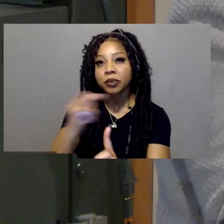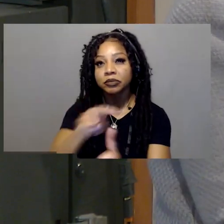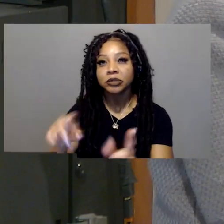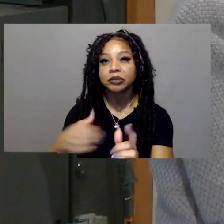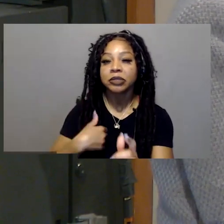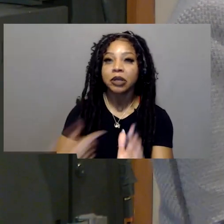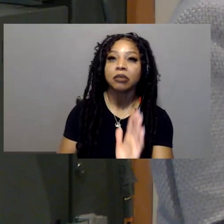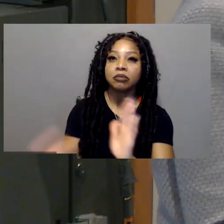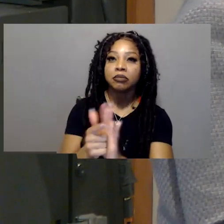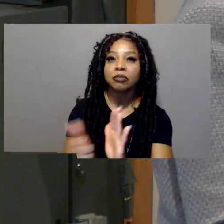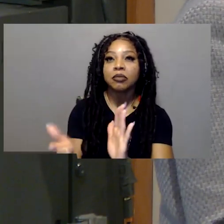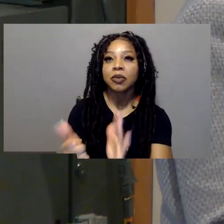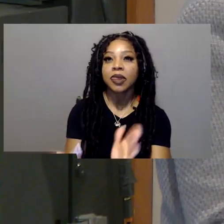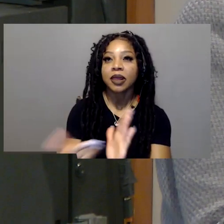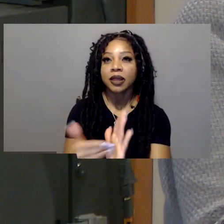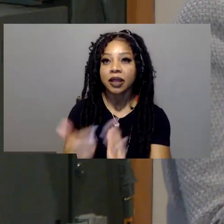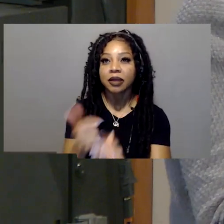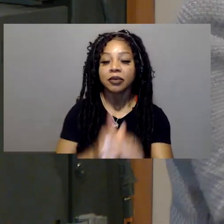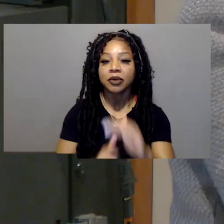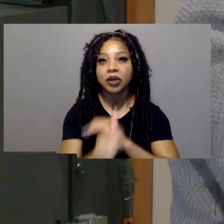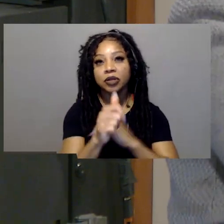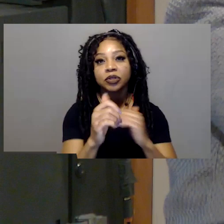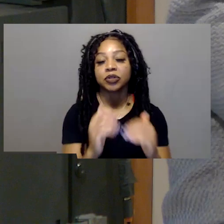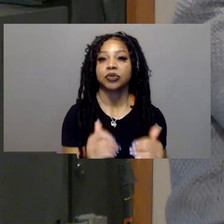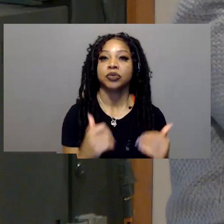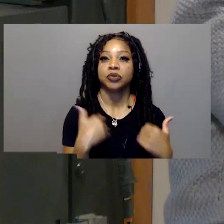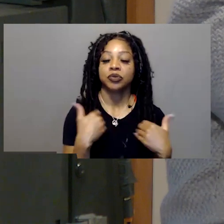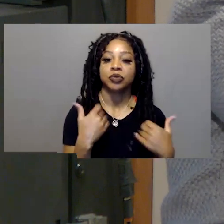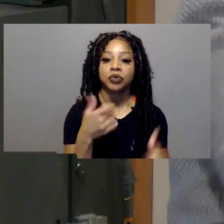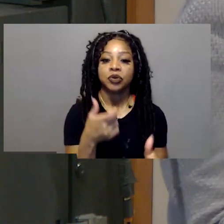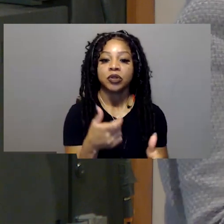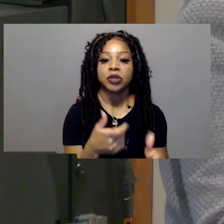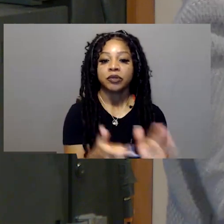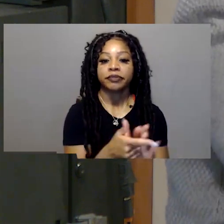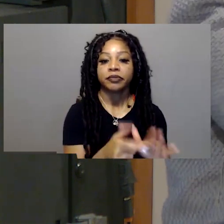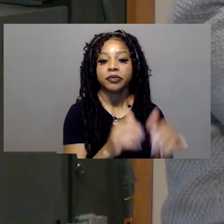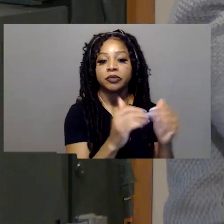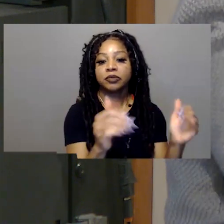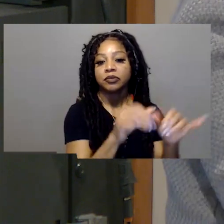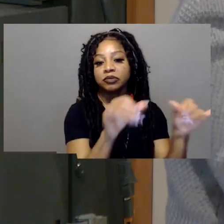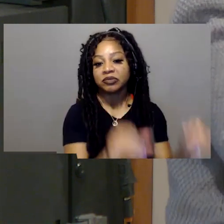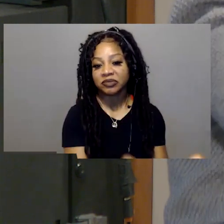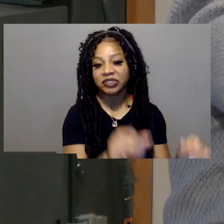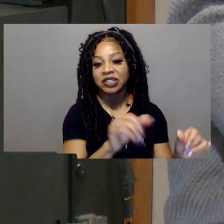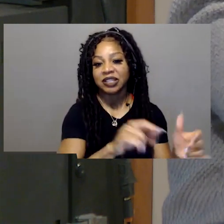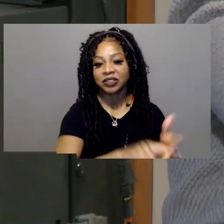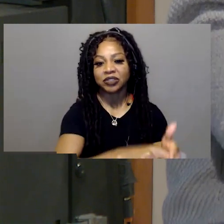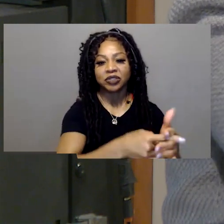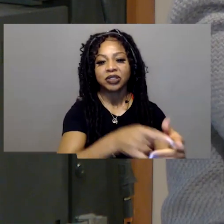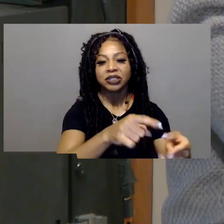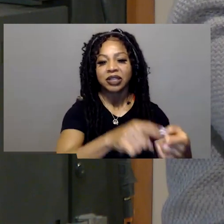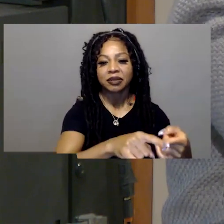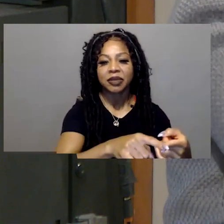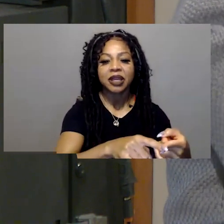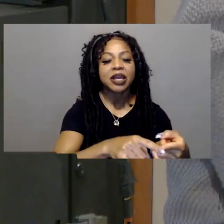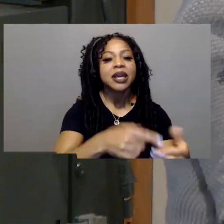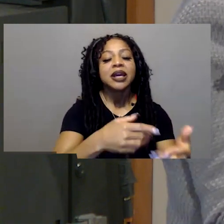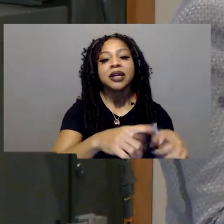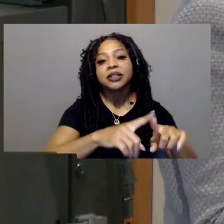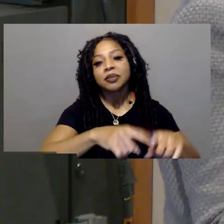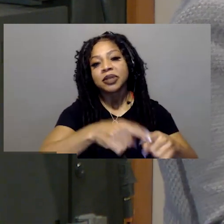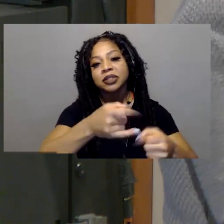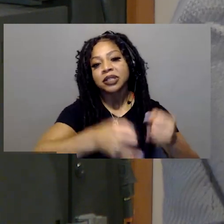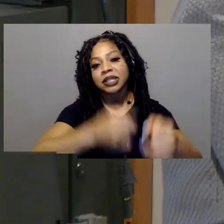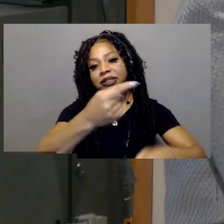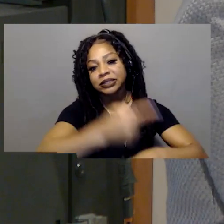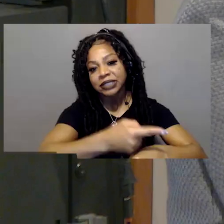crime, I'm still under the youth criminal justice system. So then I will have this start time. Whatsoever the latest date is when it's